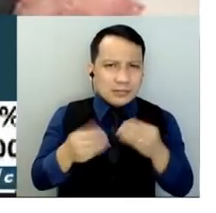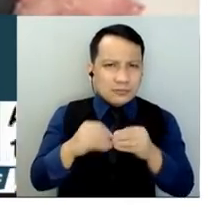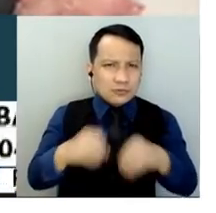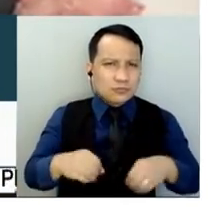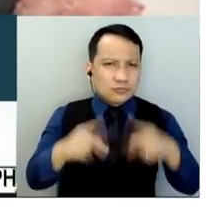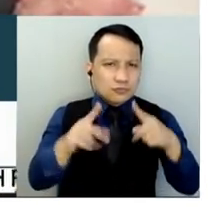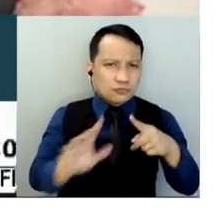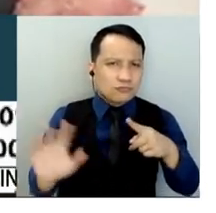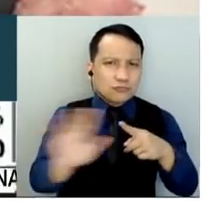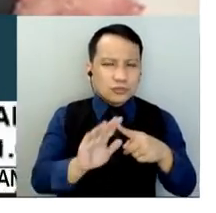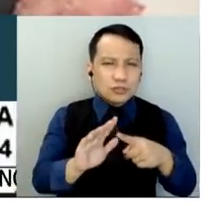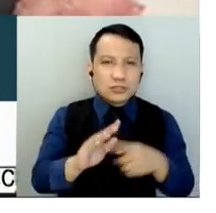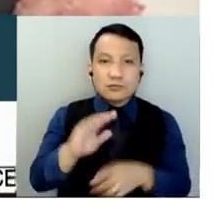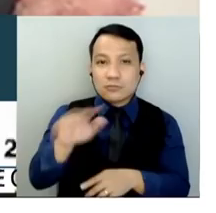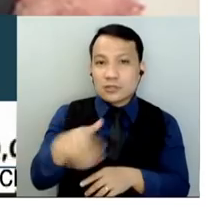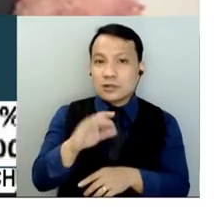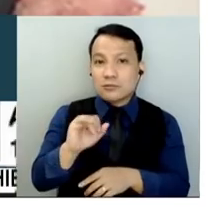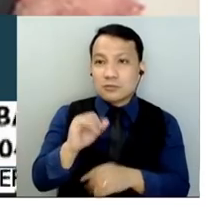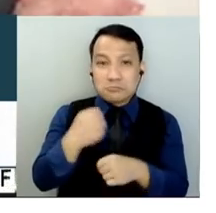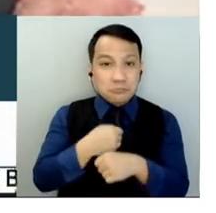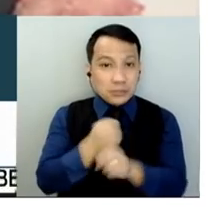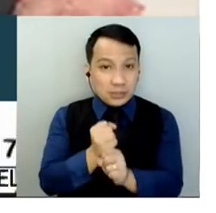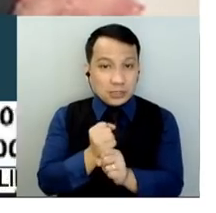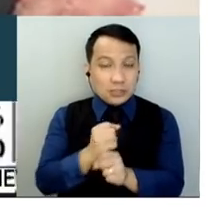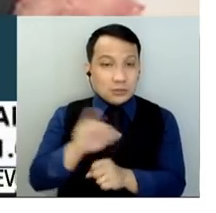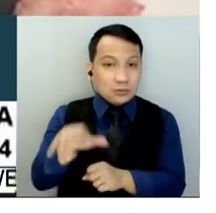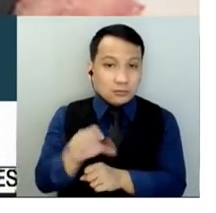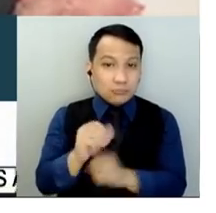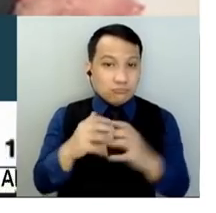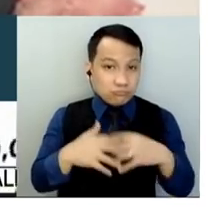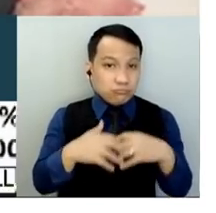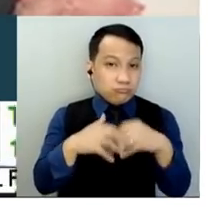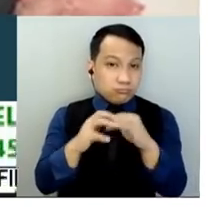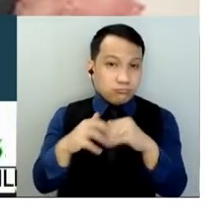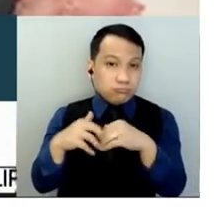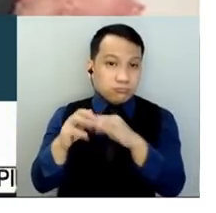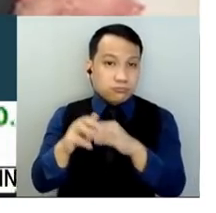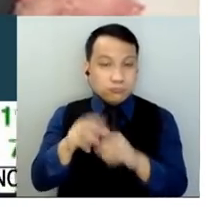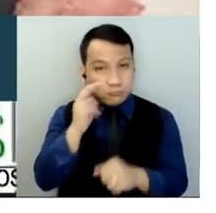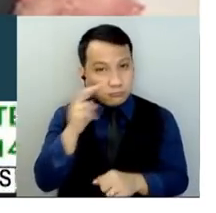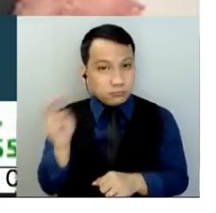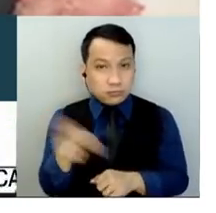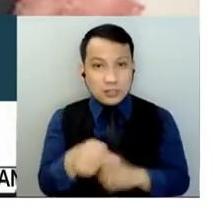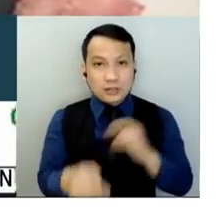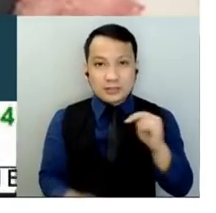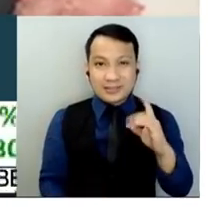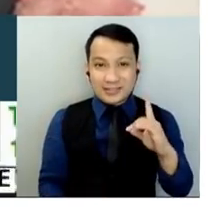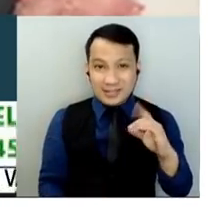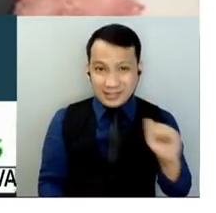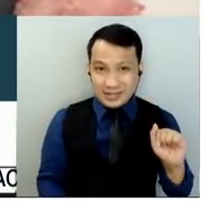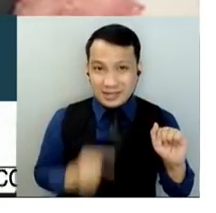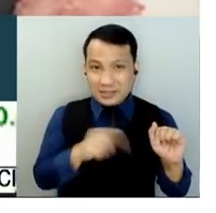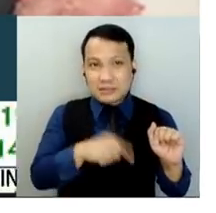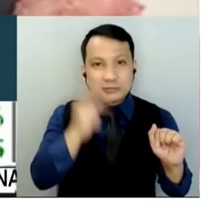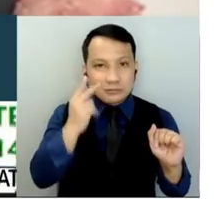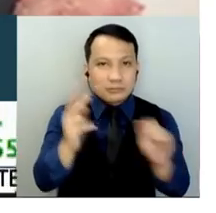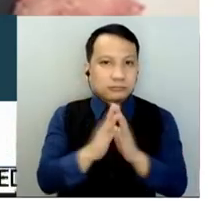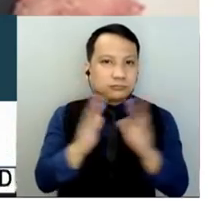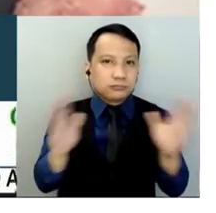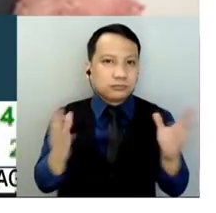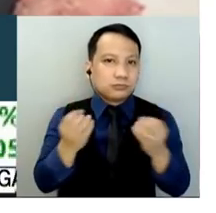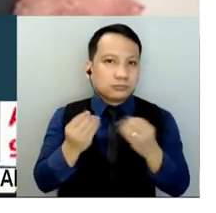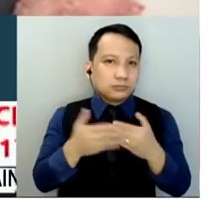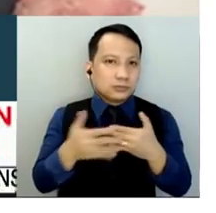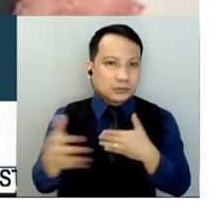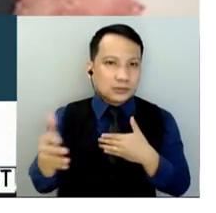for job creation, especially if it's infrastructure. Just look at the net of figures. The greatest multiplier is